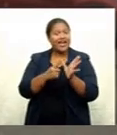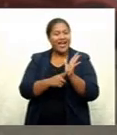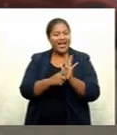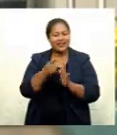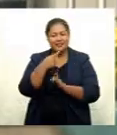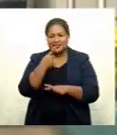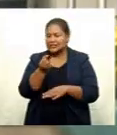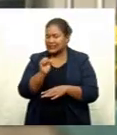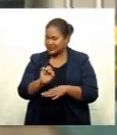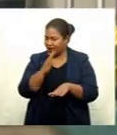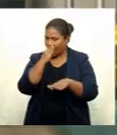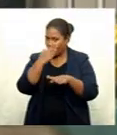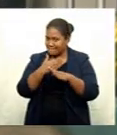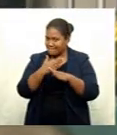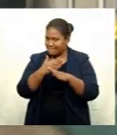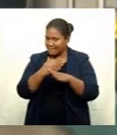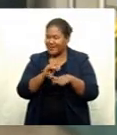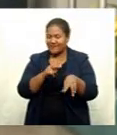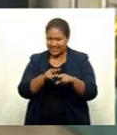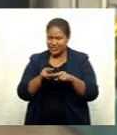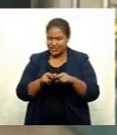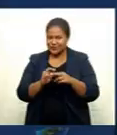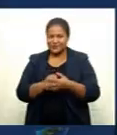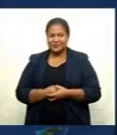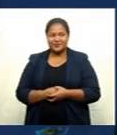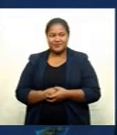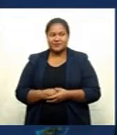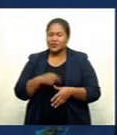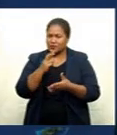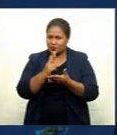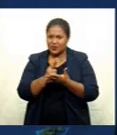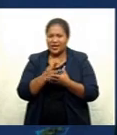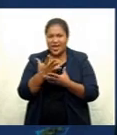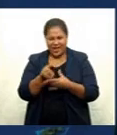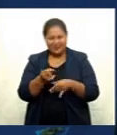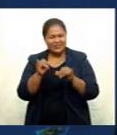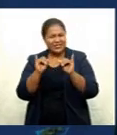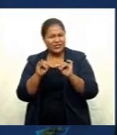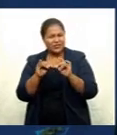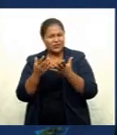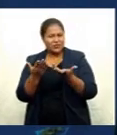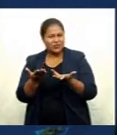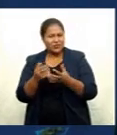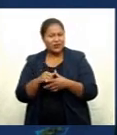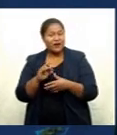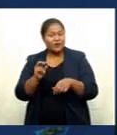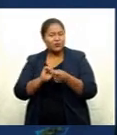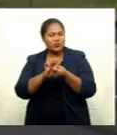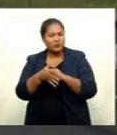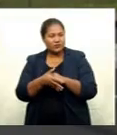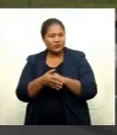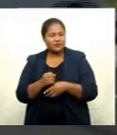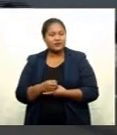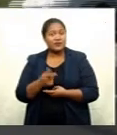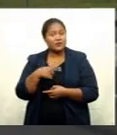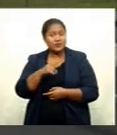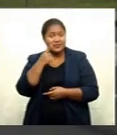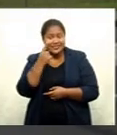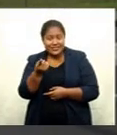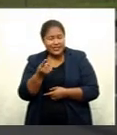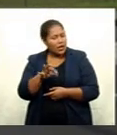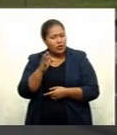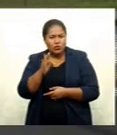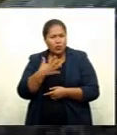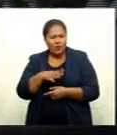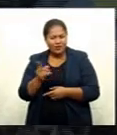there is still hope for Fiji. Really seeing the dire consequences of COVID. So I would say we don't want to be